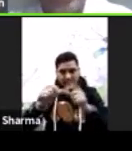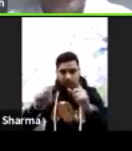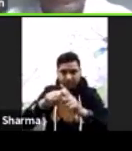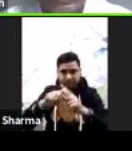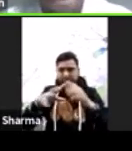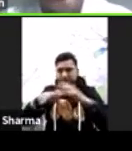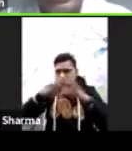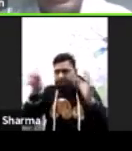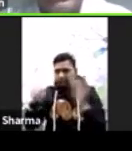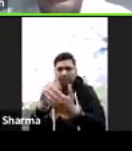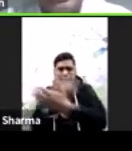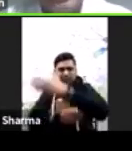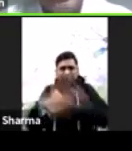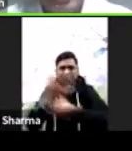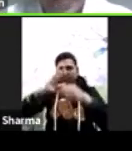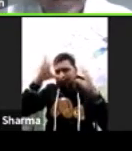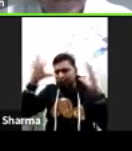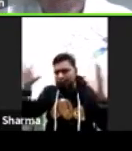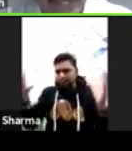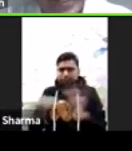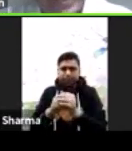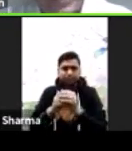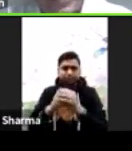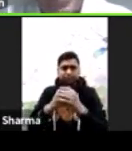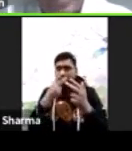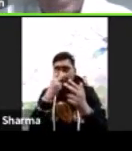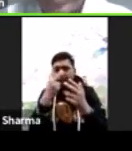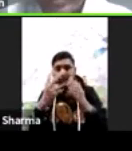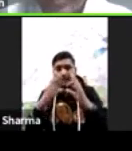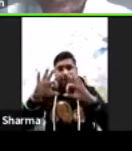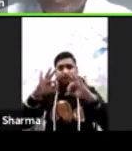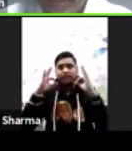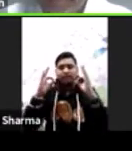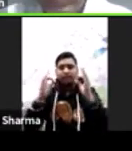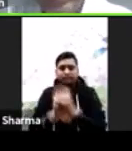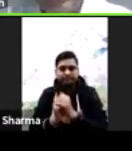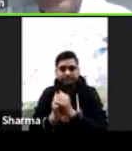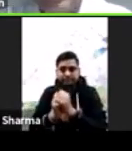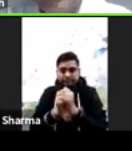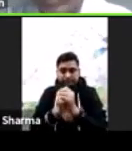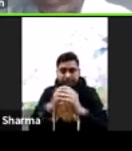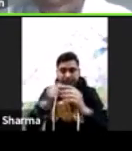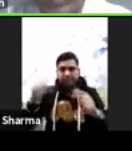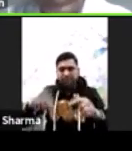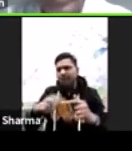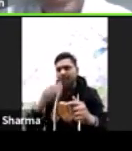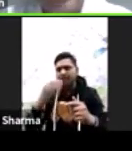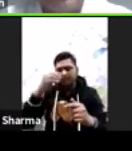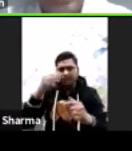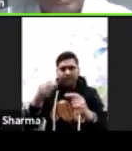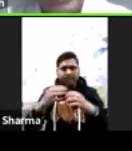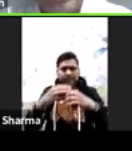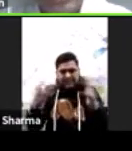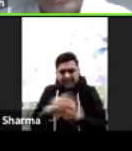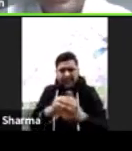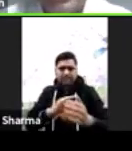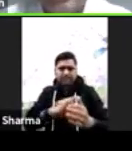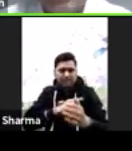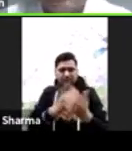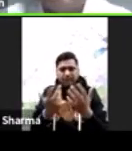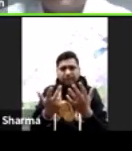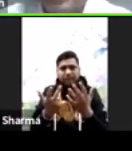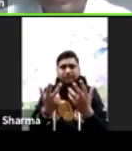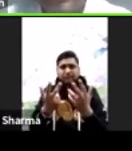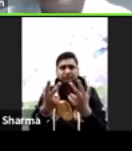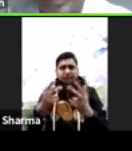people with disabilities. As Ashwin mentioned, our team has always believed in working together to leverage technology